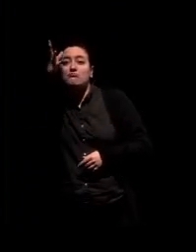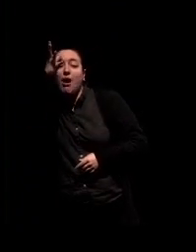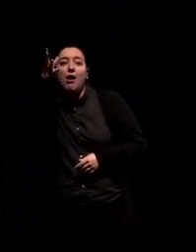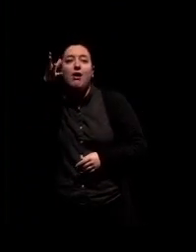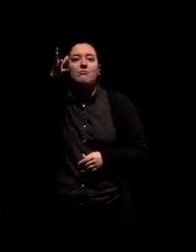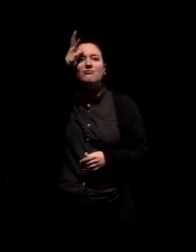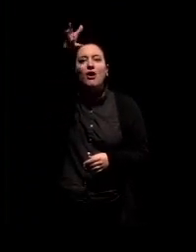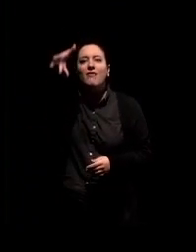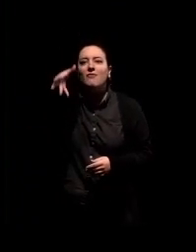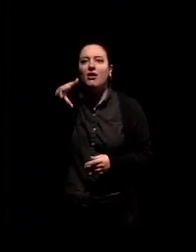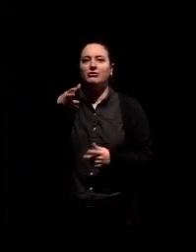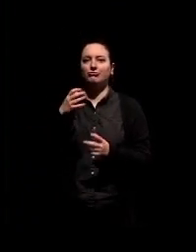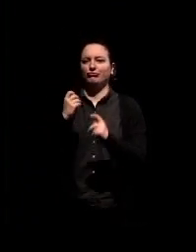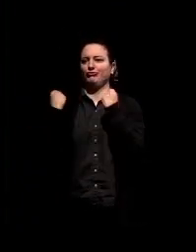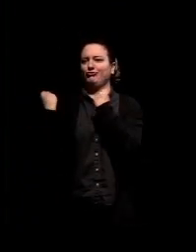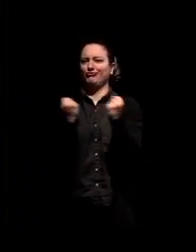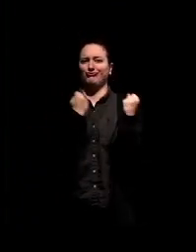other.